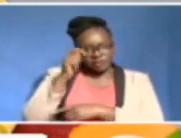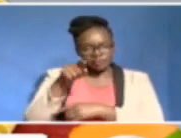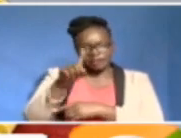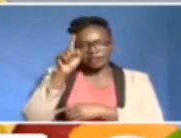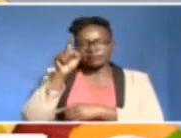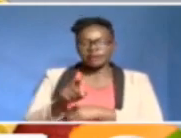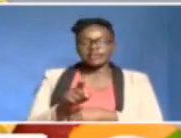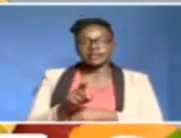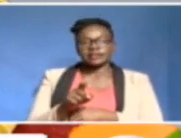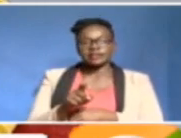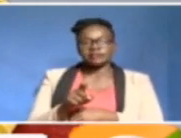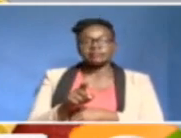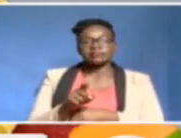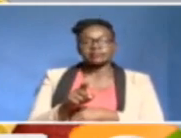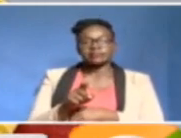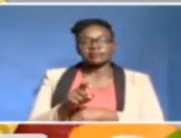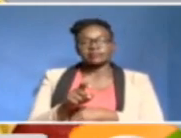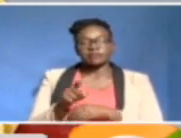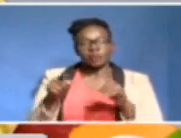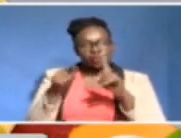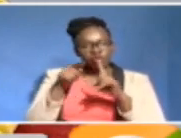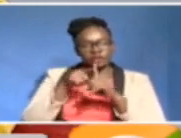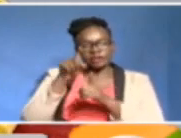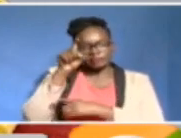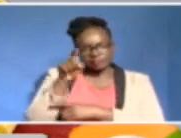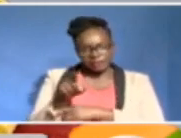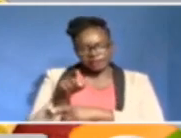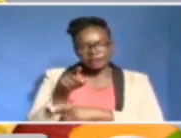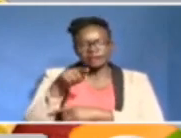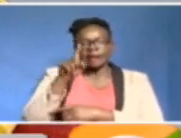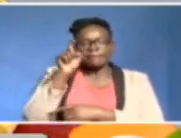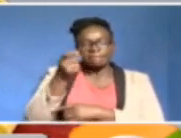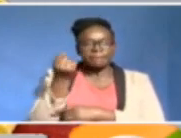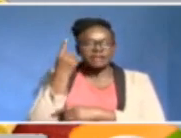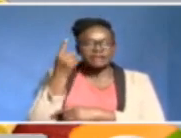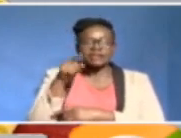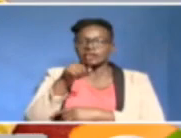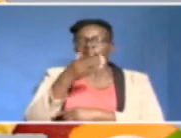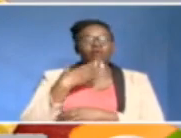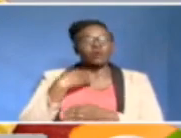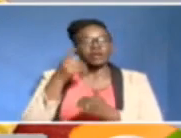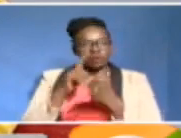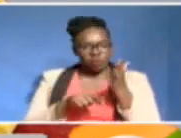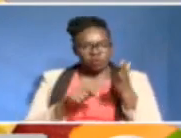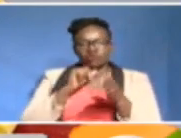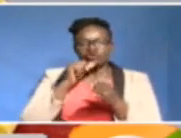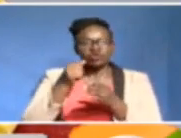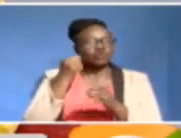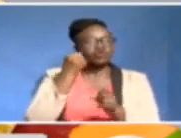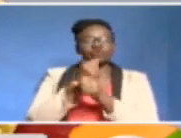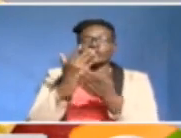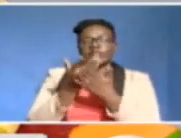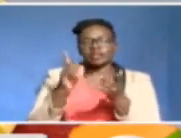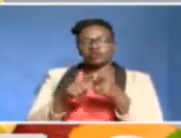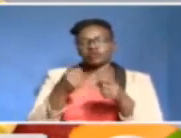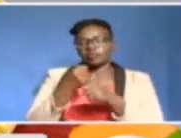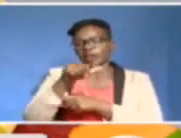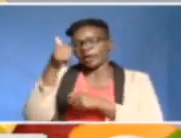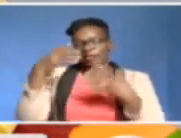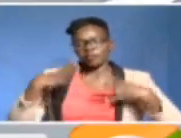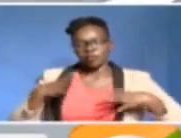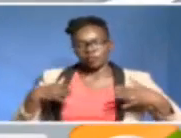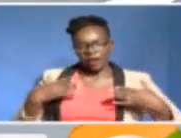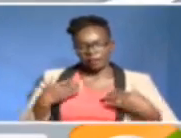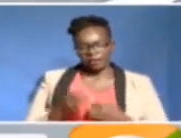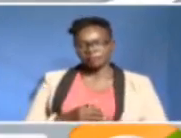have motivation. You have to be able to understand what you want. Don't do things to please people. I don't do that. So before